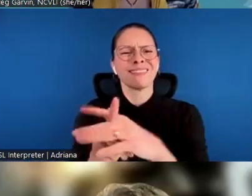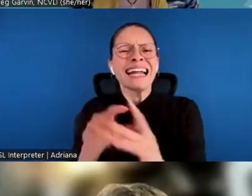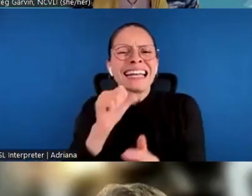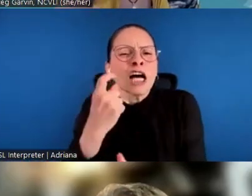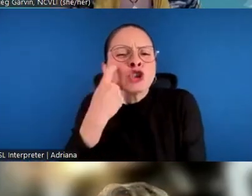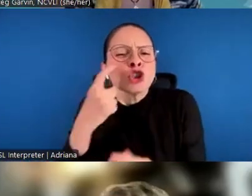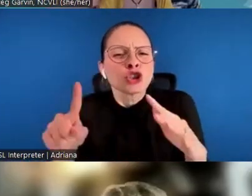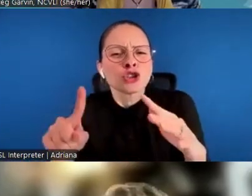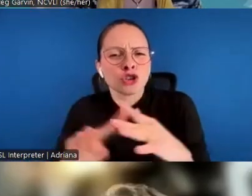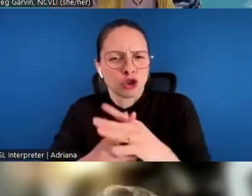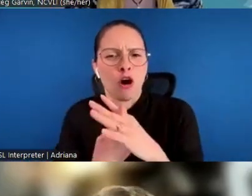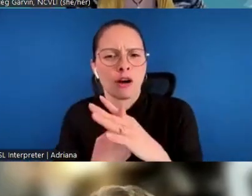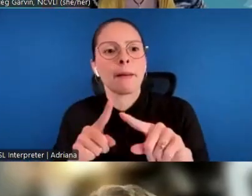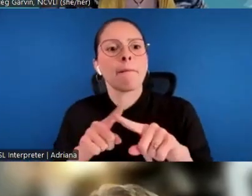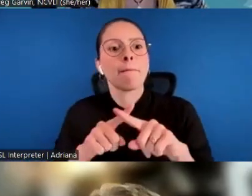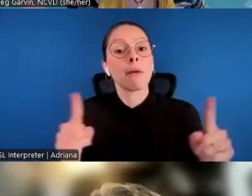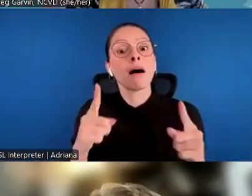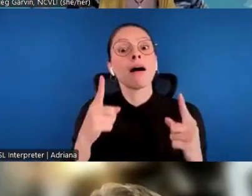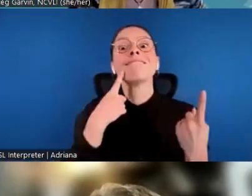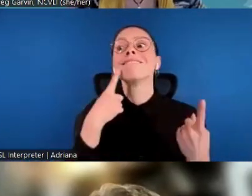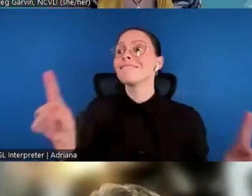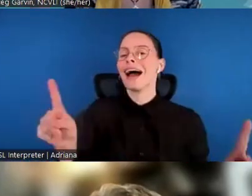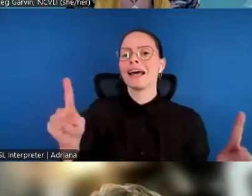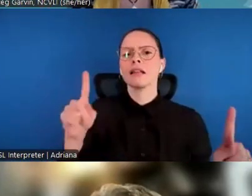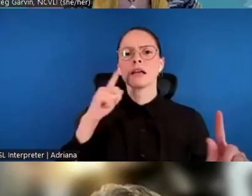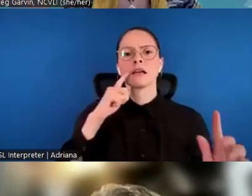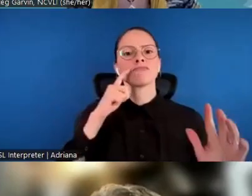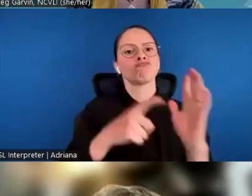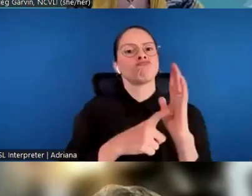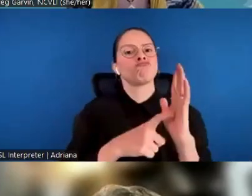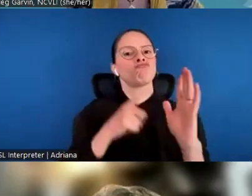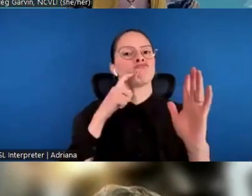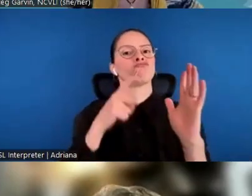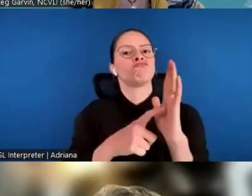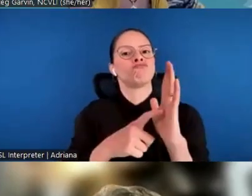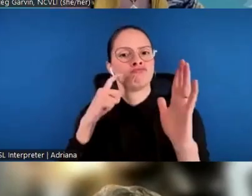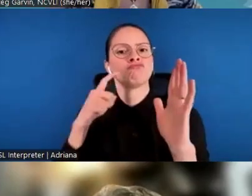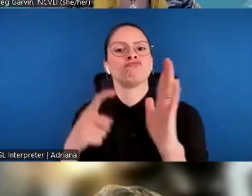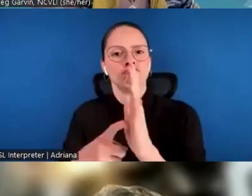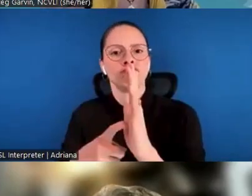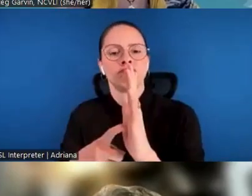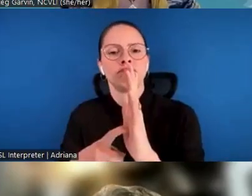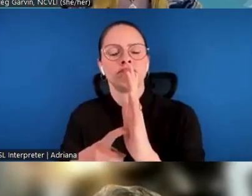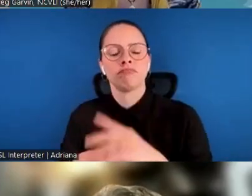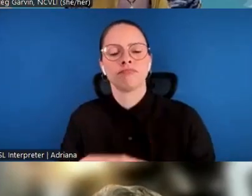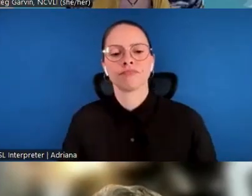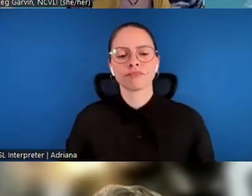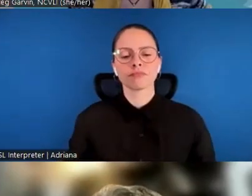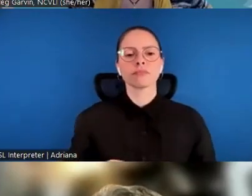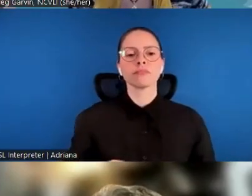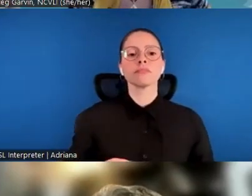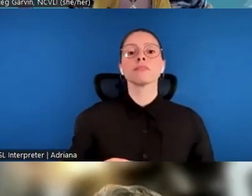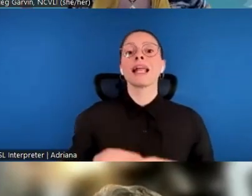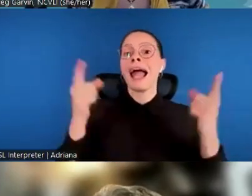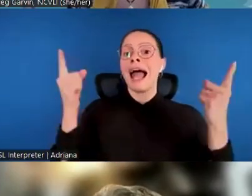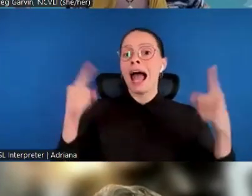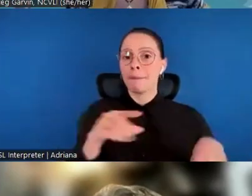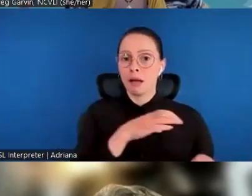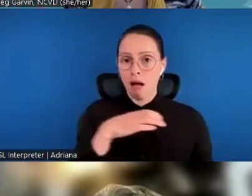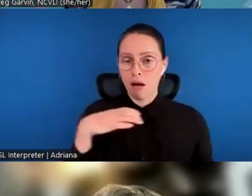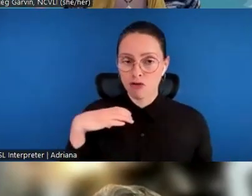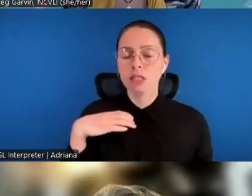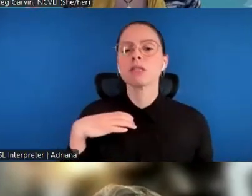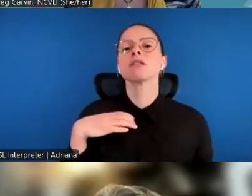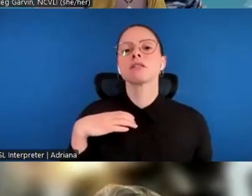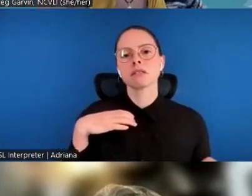happen. It's that there was finally some light being shown on a problem. And so Congress, which has